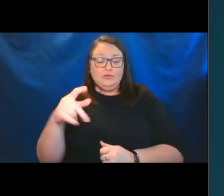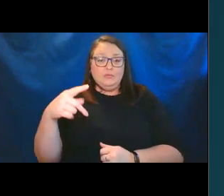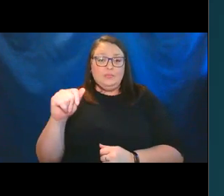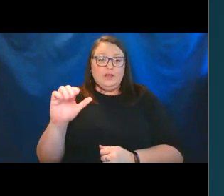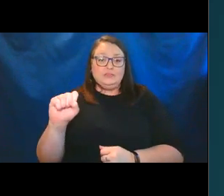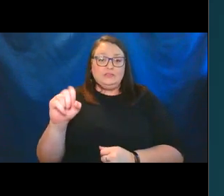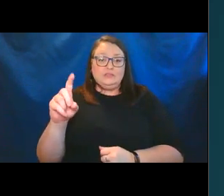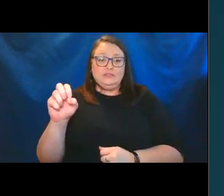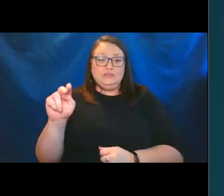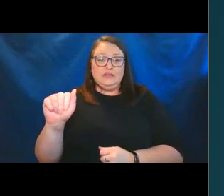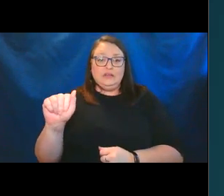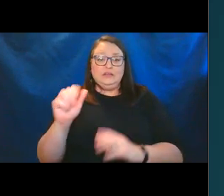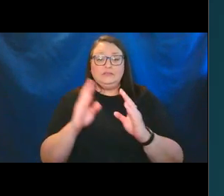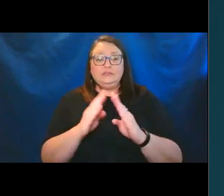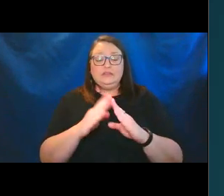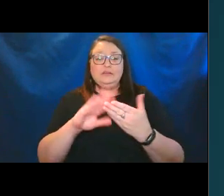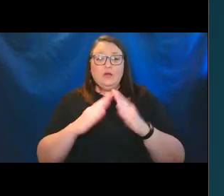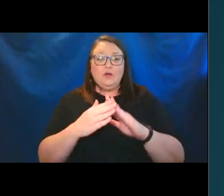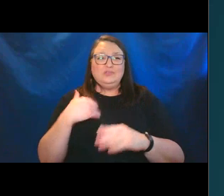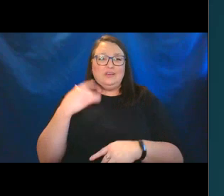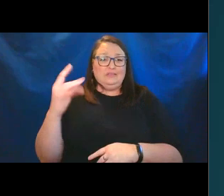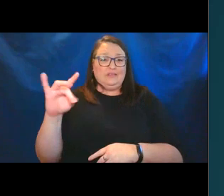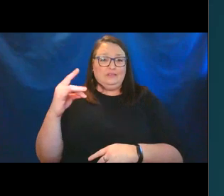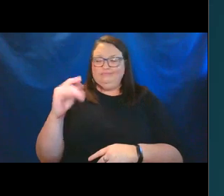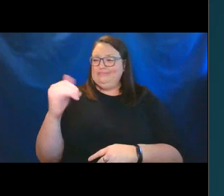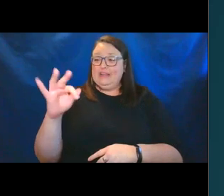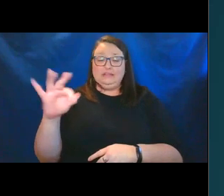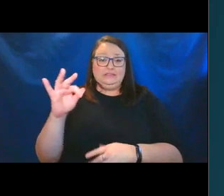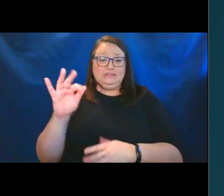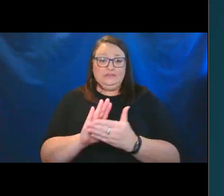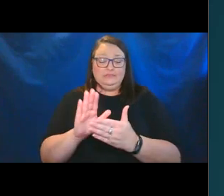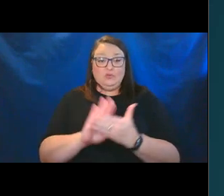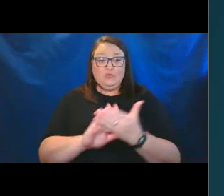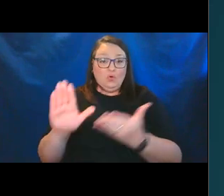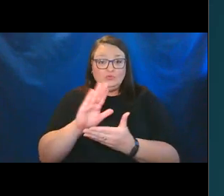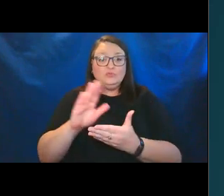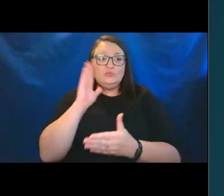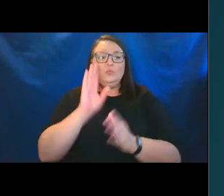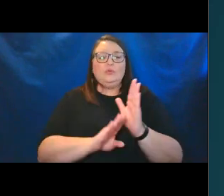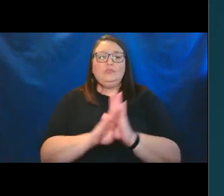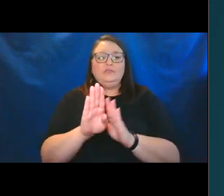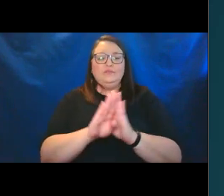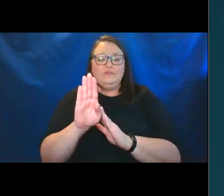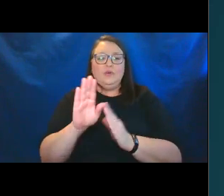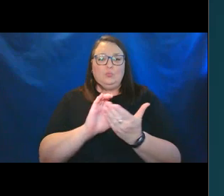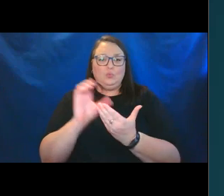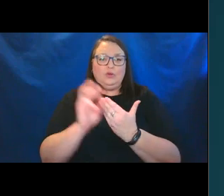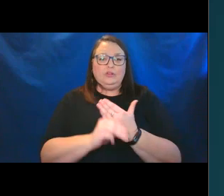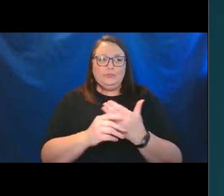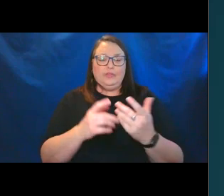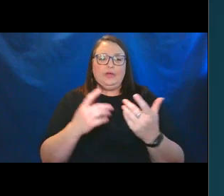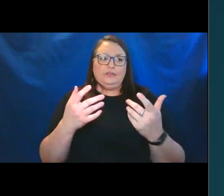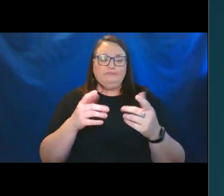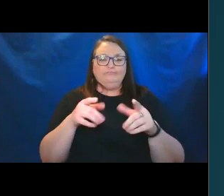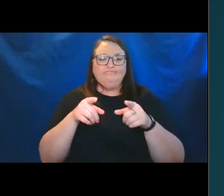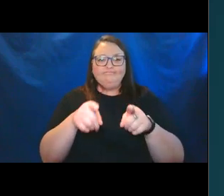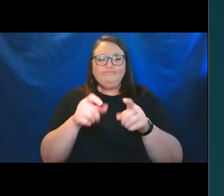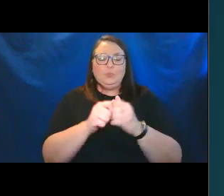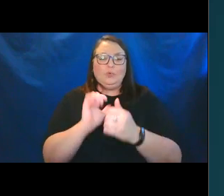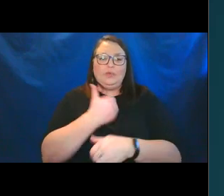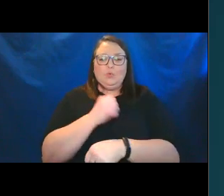have a group of 19 colleges within our region who will work together to develop curriculum that aligns with the workforce gaps. And then we have